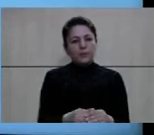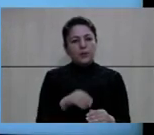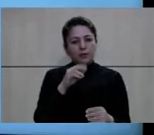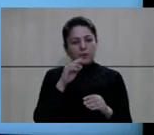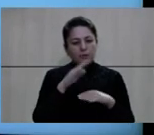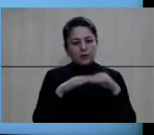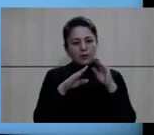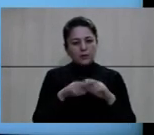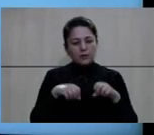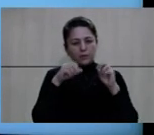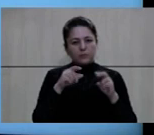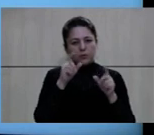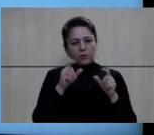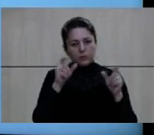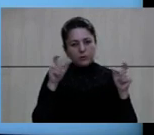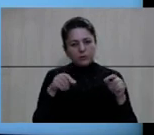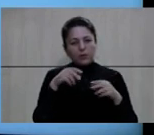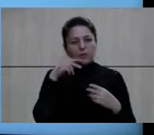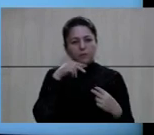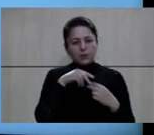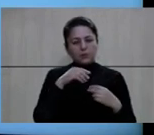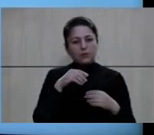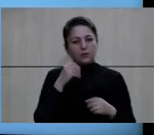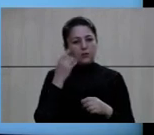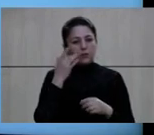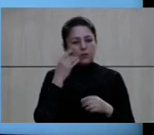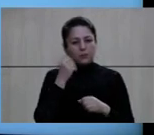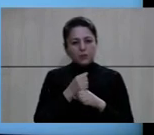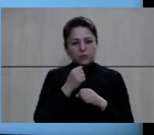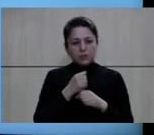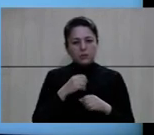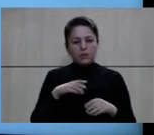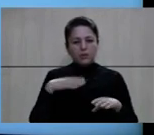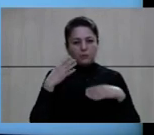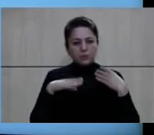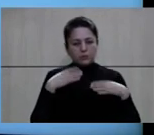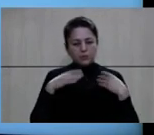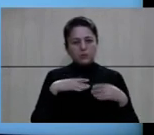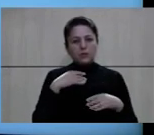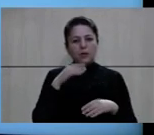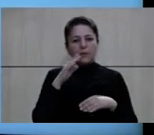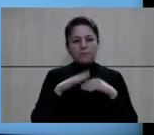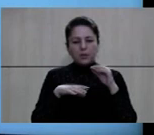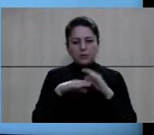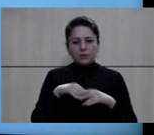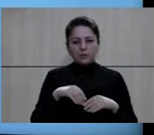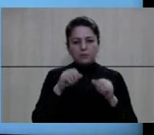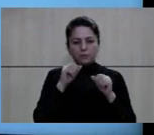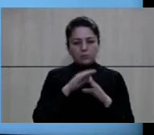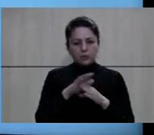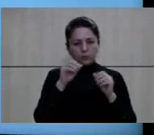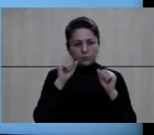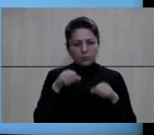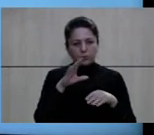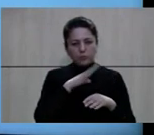Kasb kishining mehnat faoliyat, doimiy mashg'ulot turi, muayyan ish turini malaka bajarishga imkon beradigan